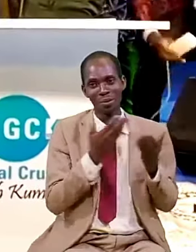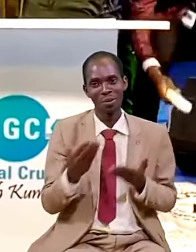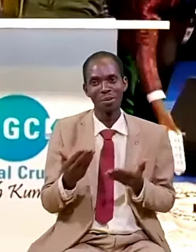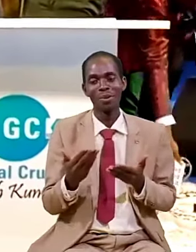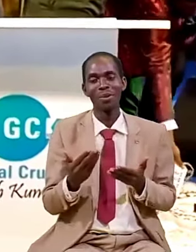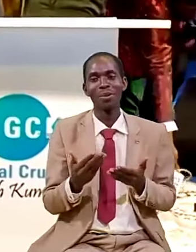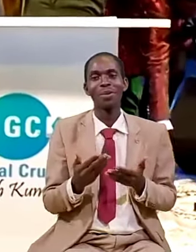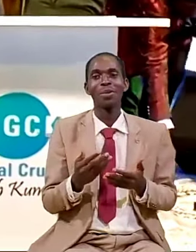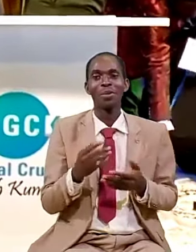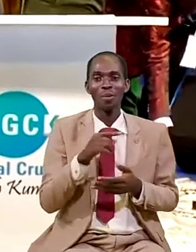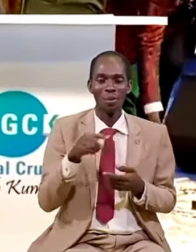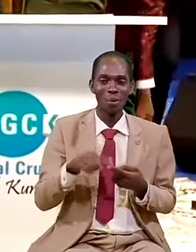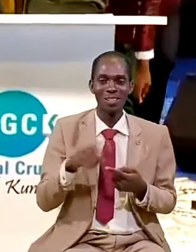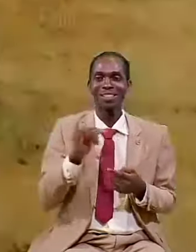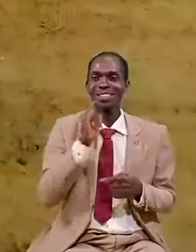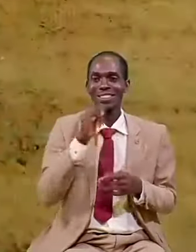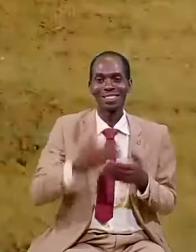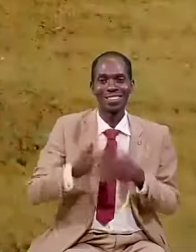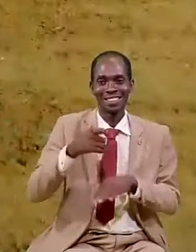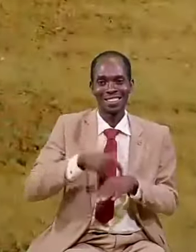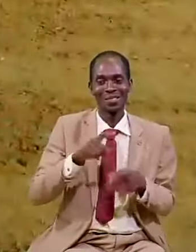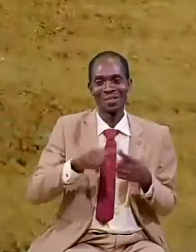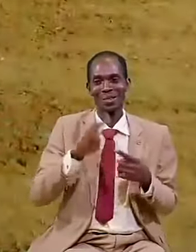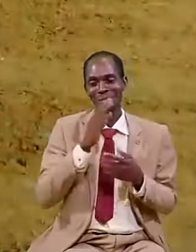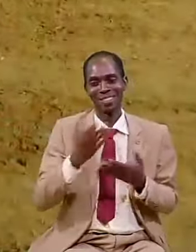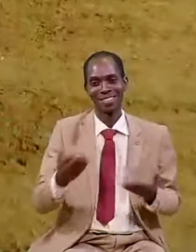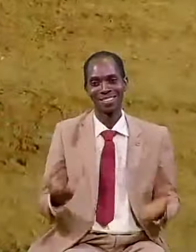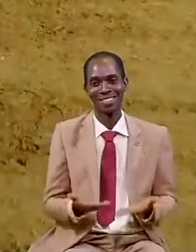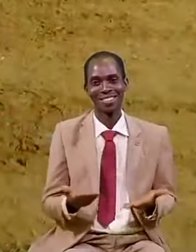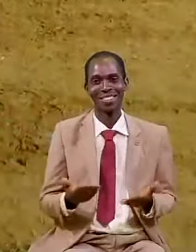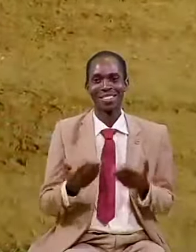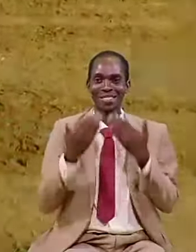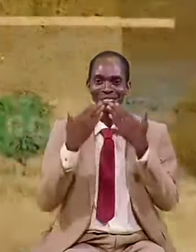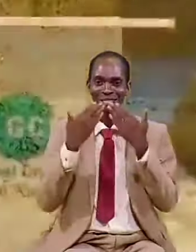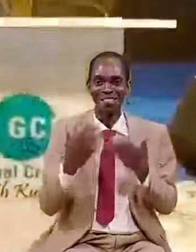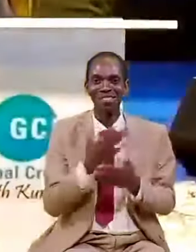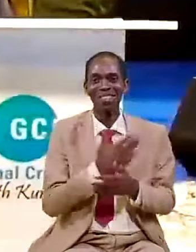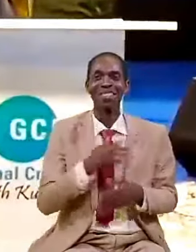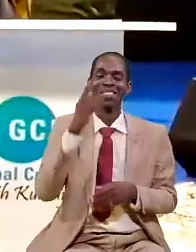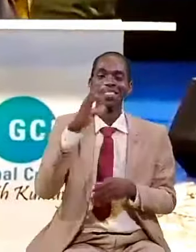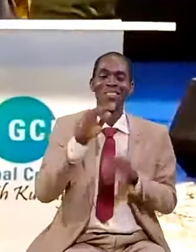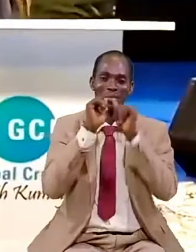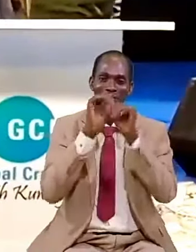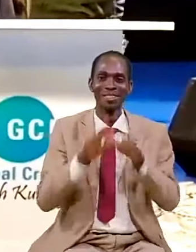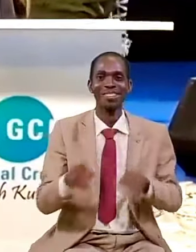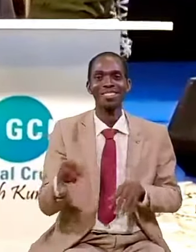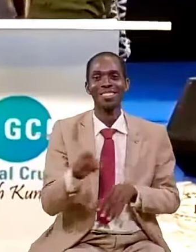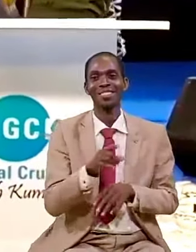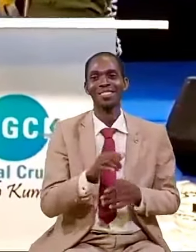be in Ukari again? Thank you, and God bless you.